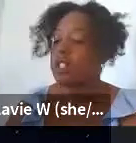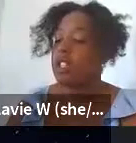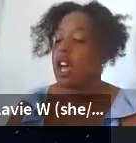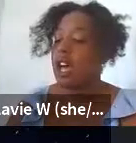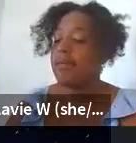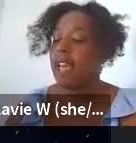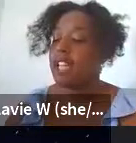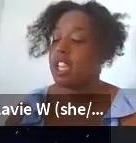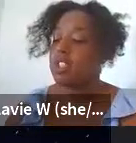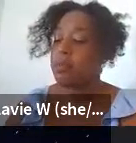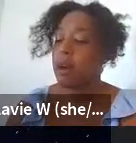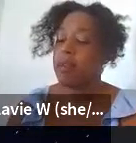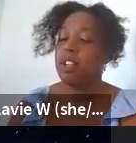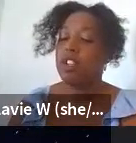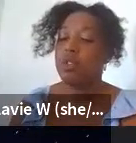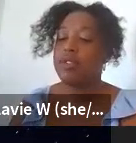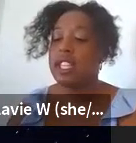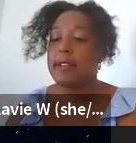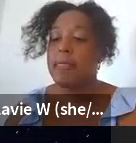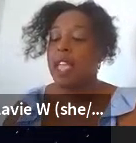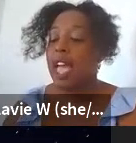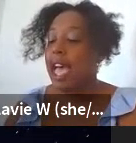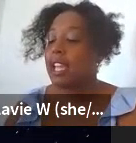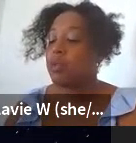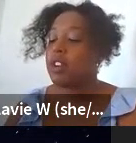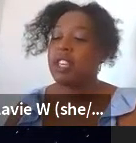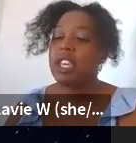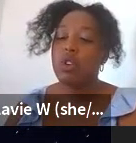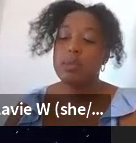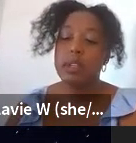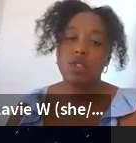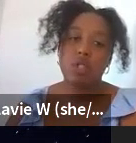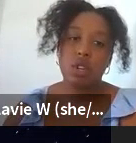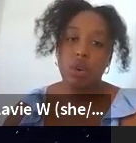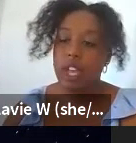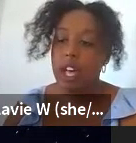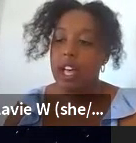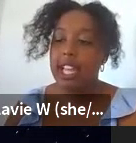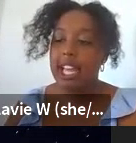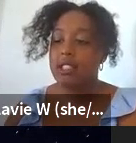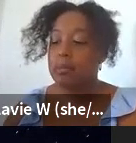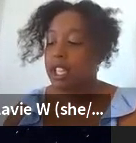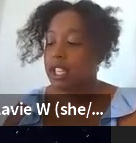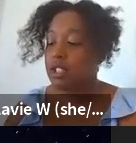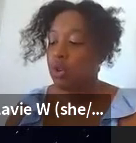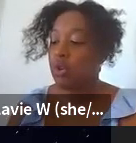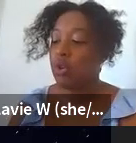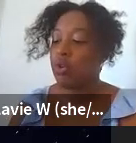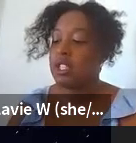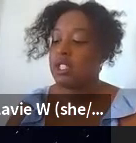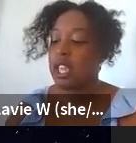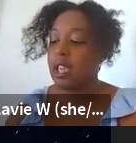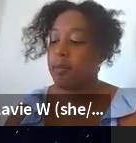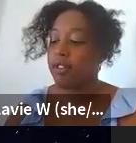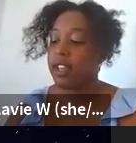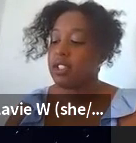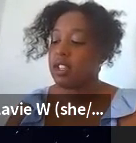the education department at U of T. And one of the keynote speakers was Gloria Ladson Billings, who